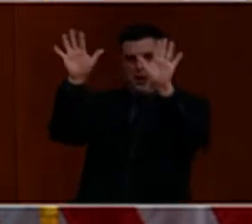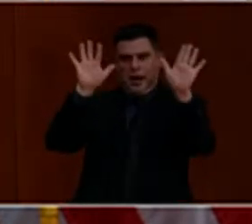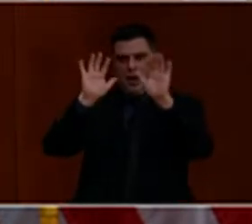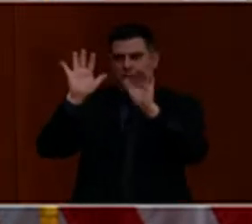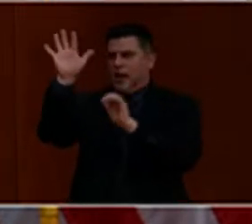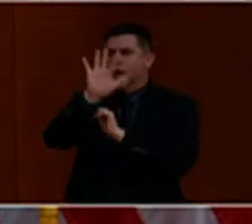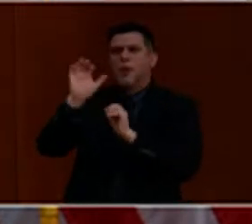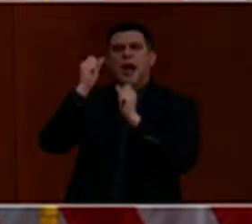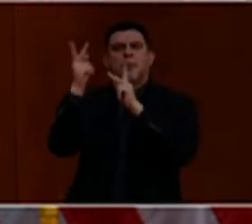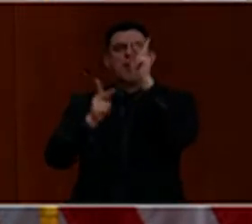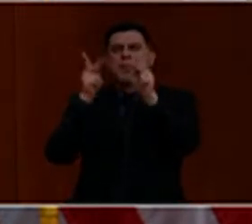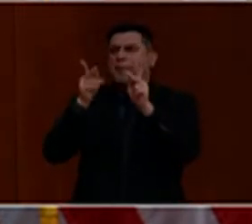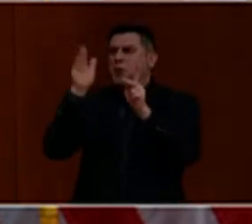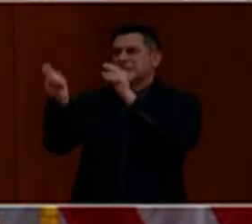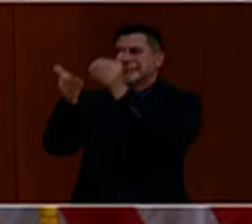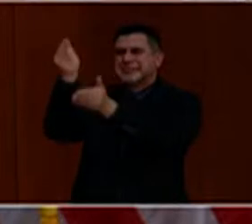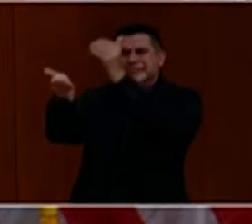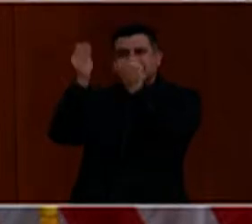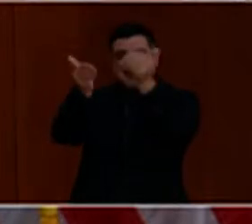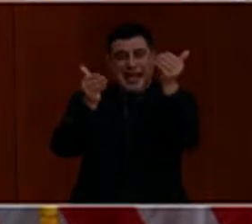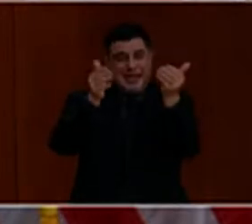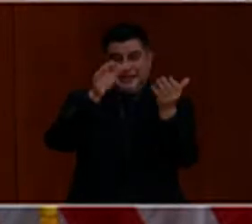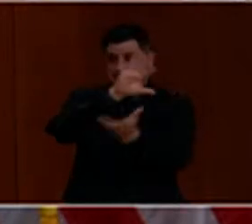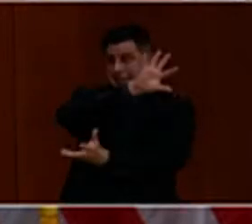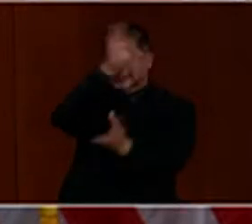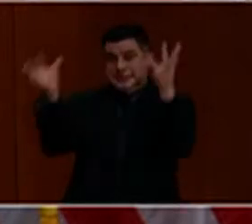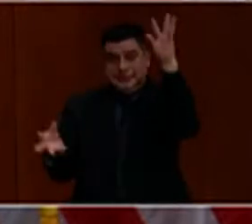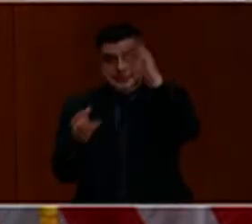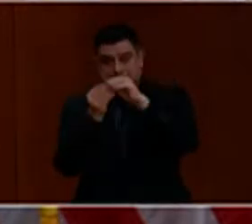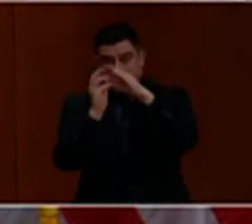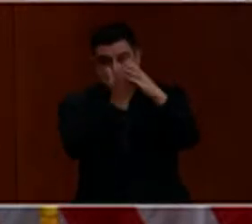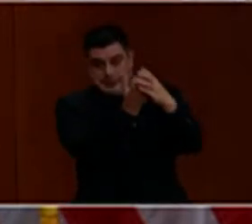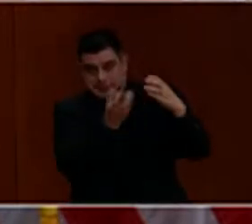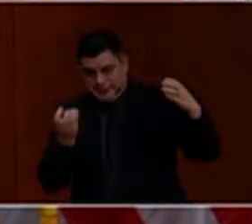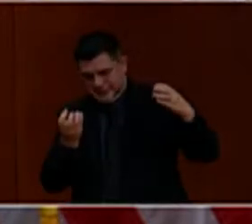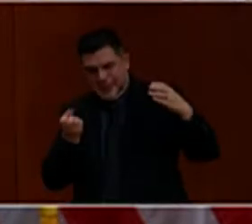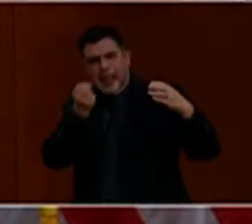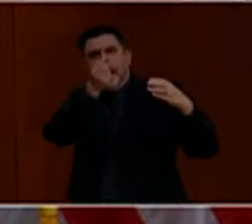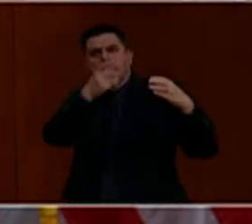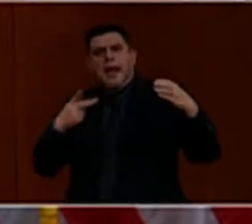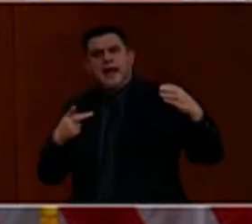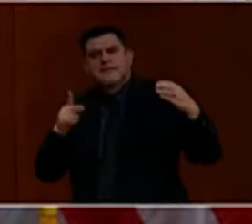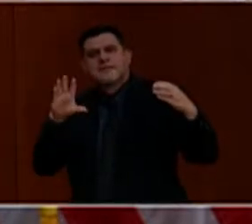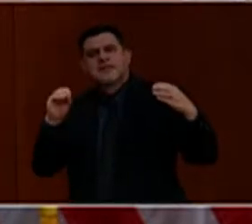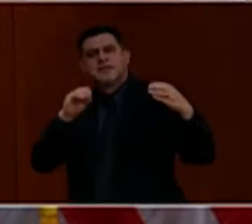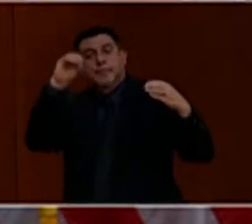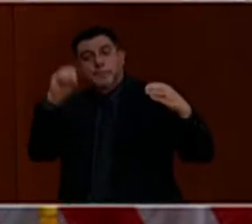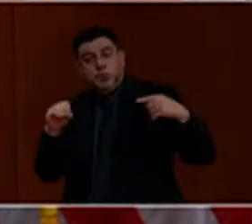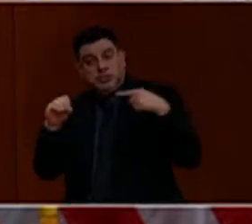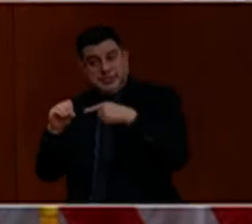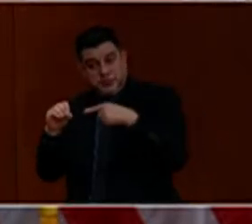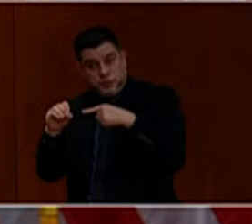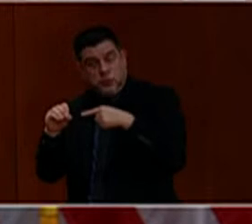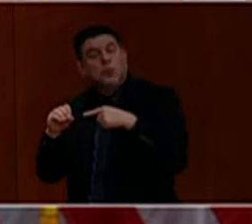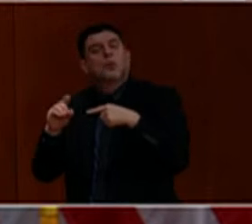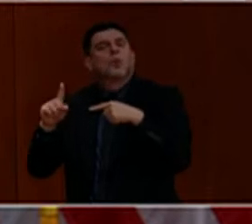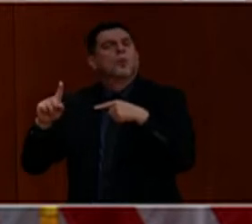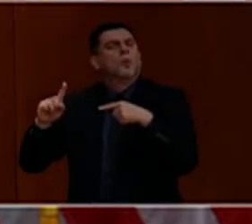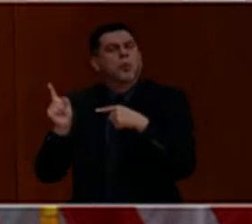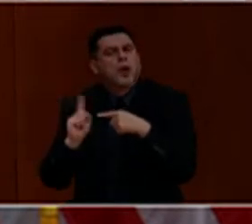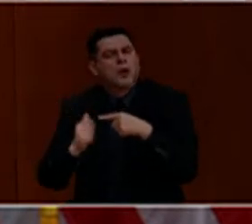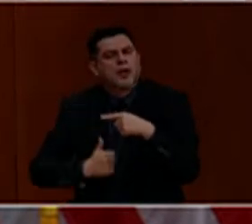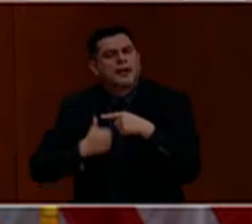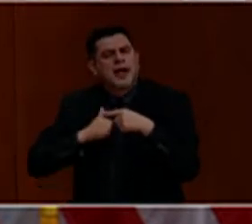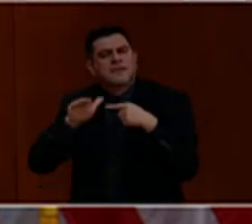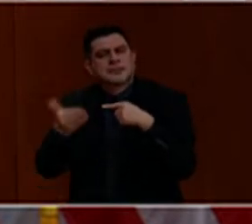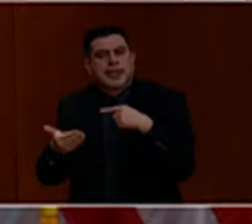Florida, nursing homes, assisted living, I mean, we have a broad definition of that. Some other states have a more narrow definition,